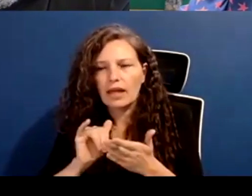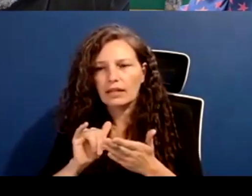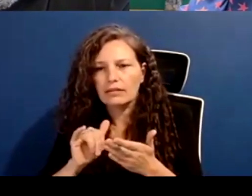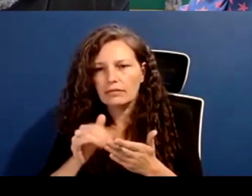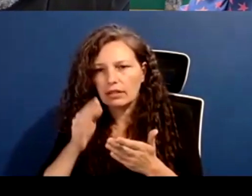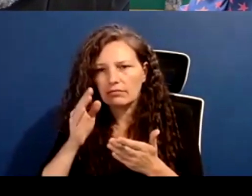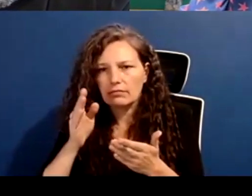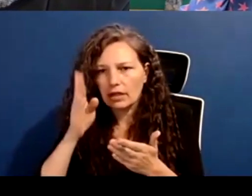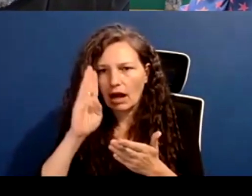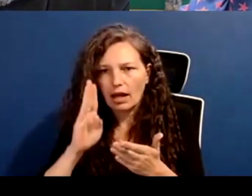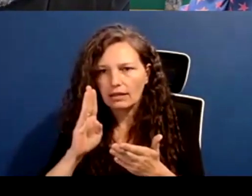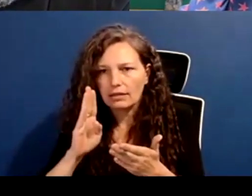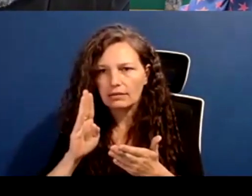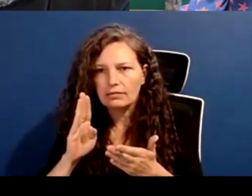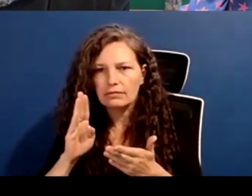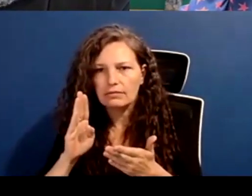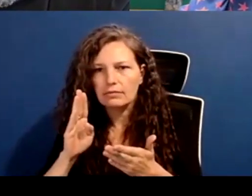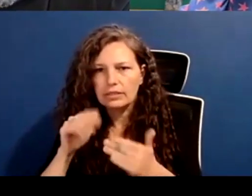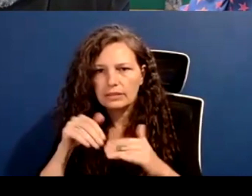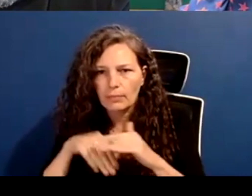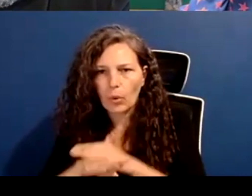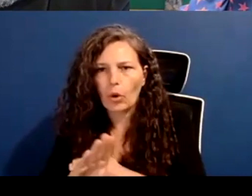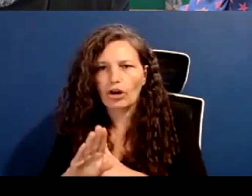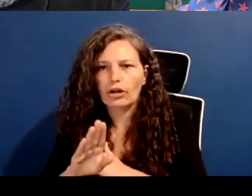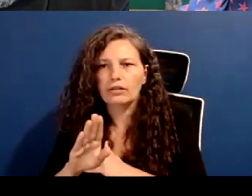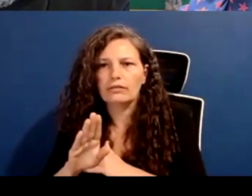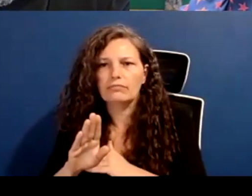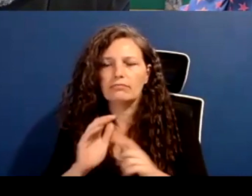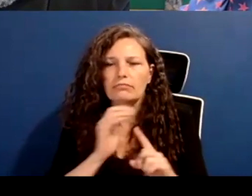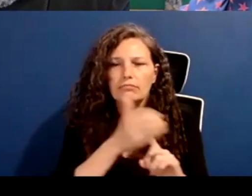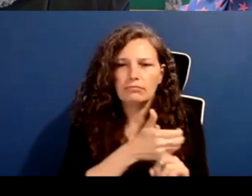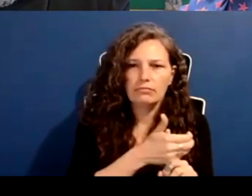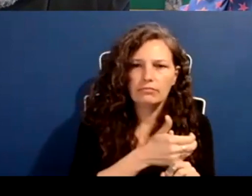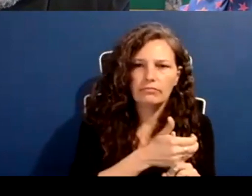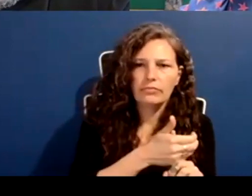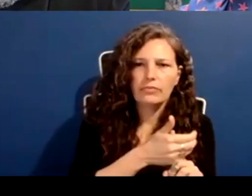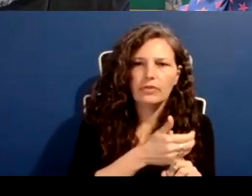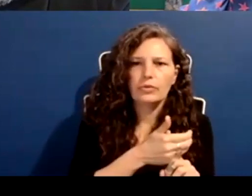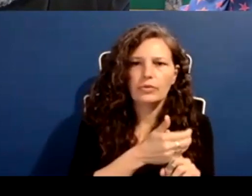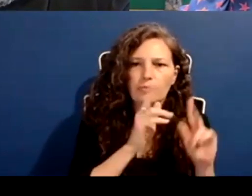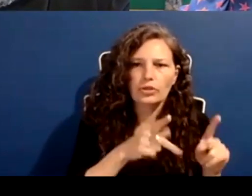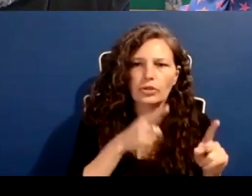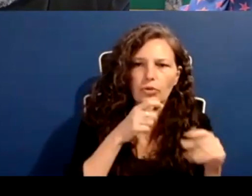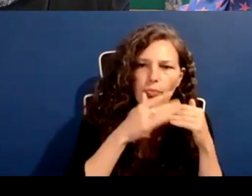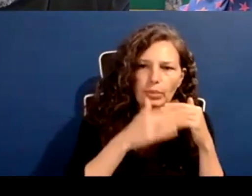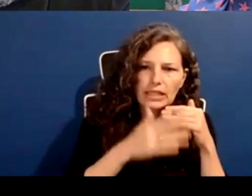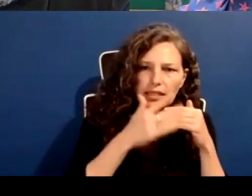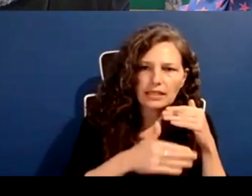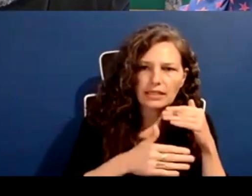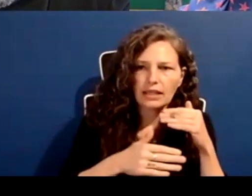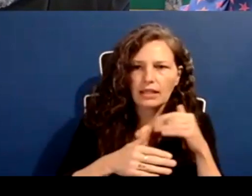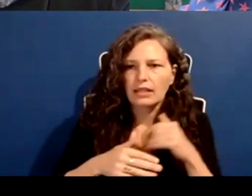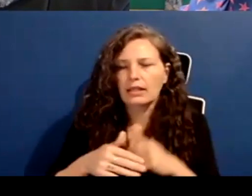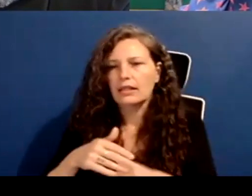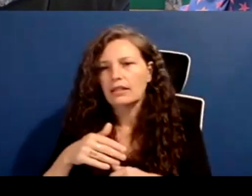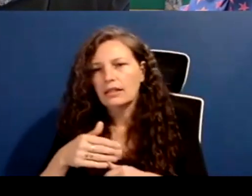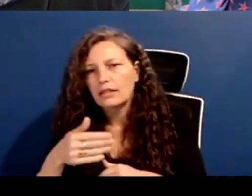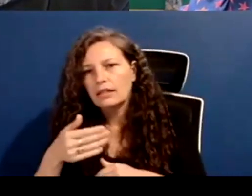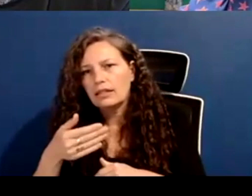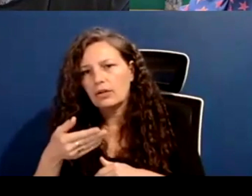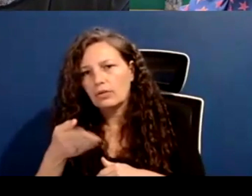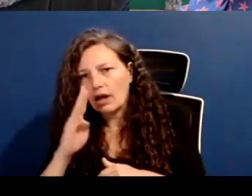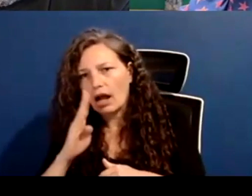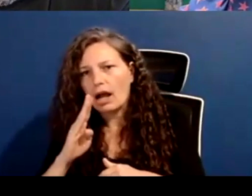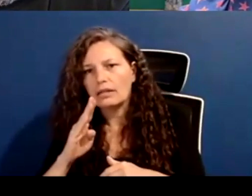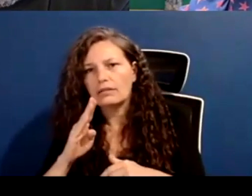bodies, which is sort of the foundation of this idea of incarnation. But